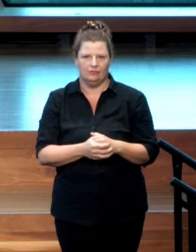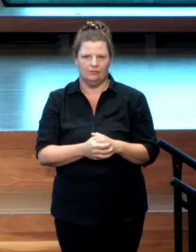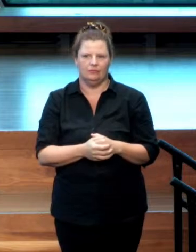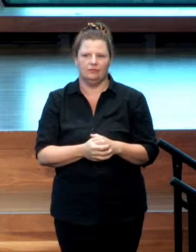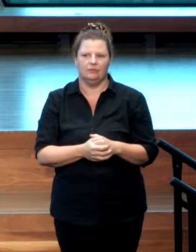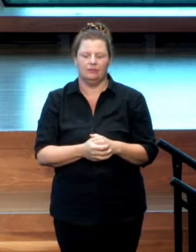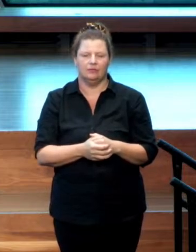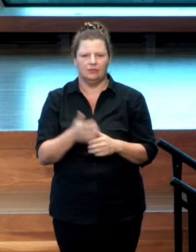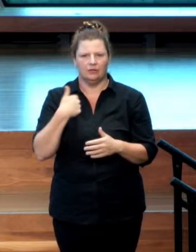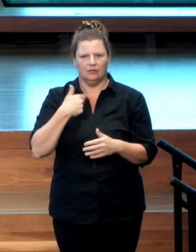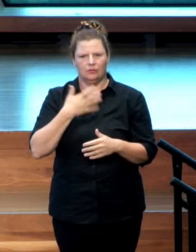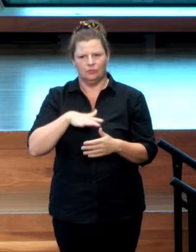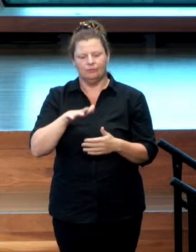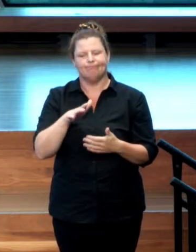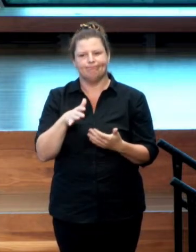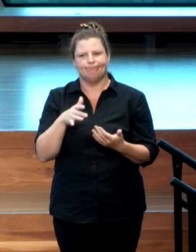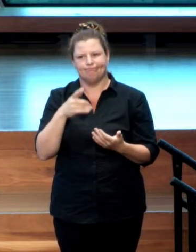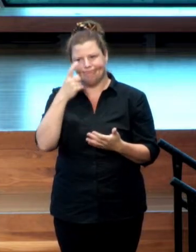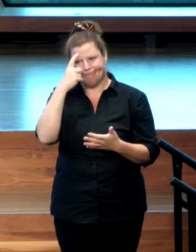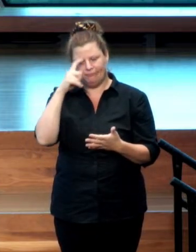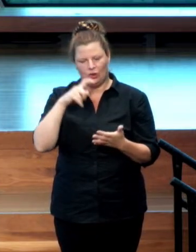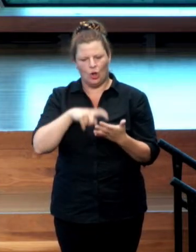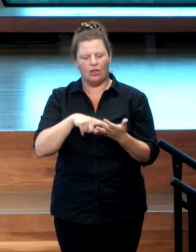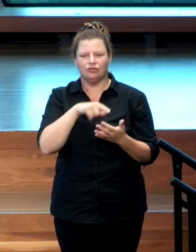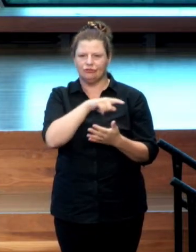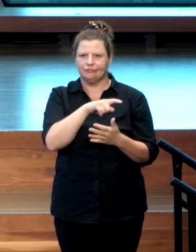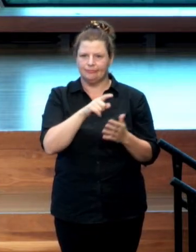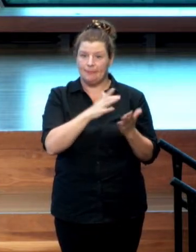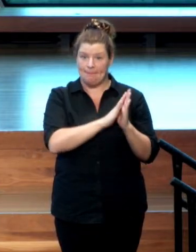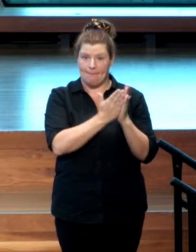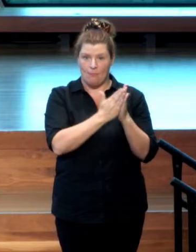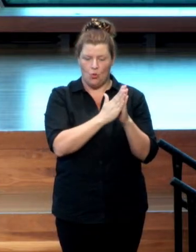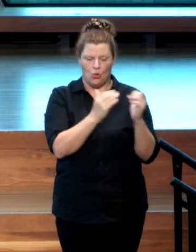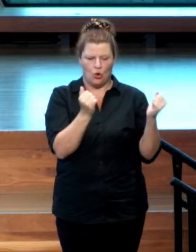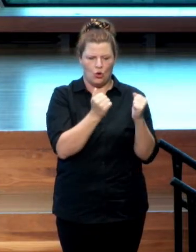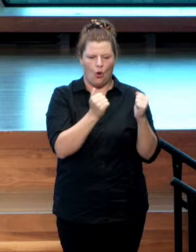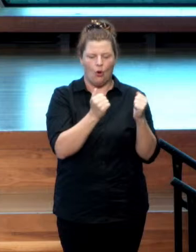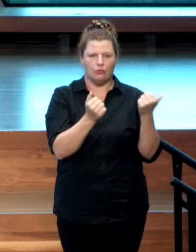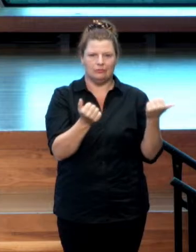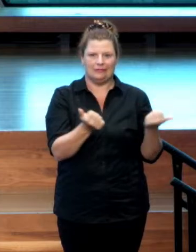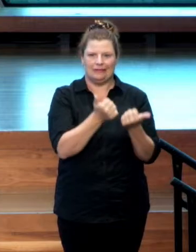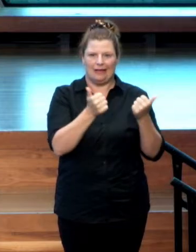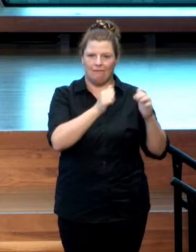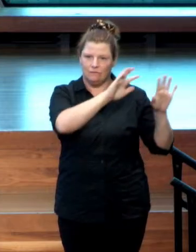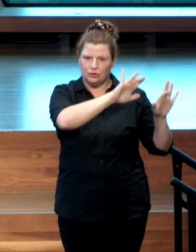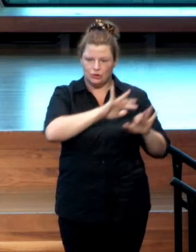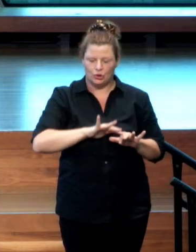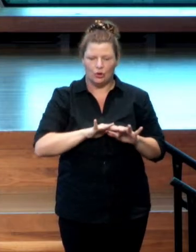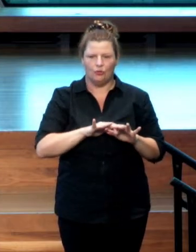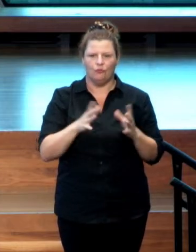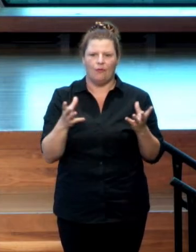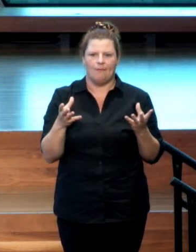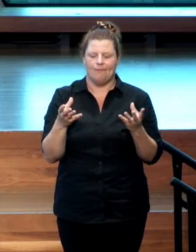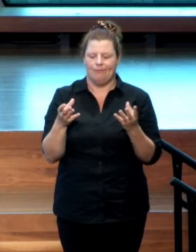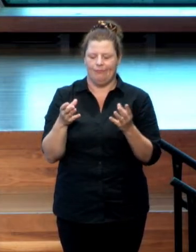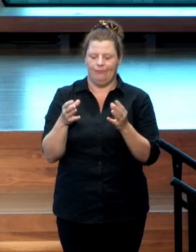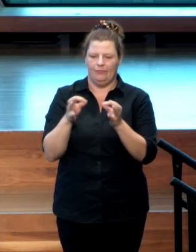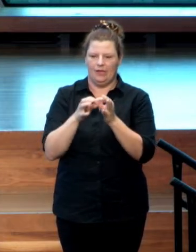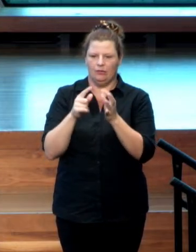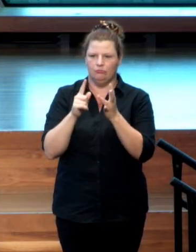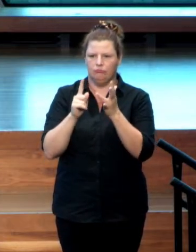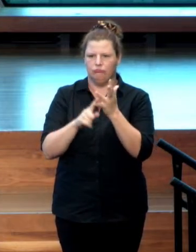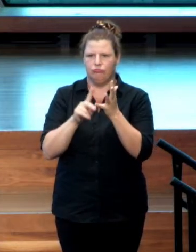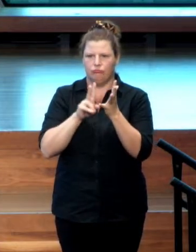like to begin by acknowledging that Cold Enough for Snow was written on the unceded lands of the Boon Wurrung people, and I'd like to pay